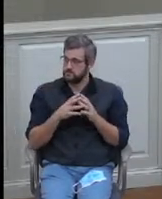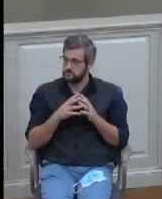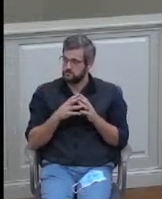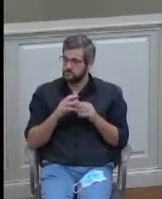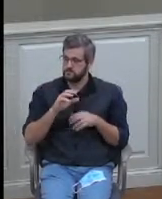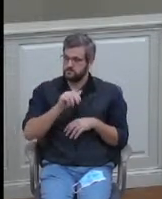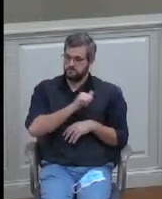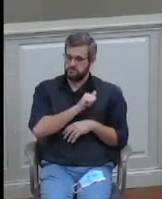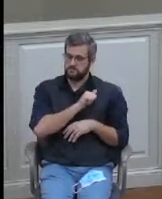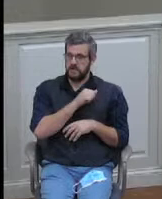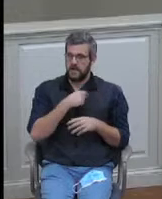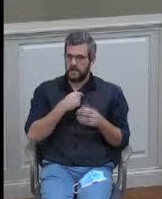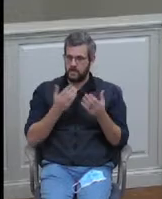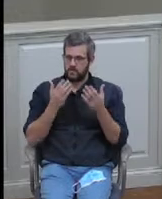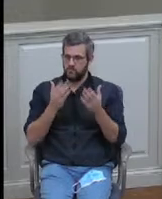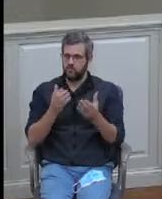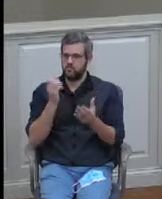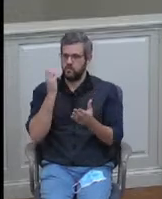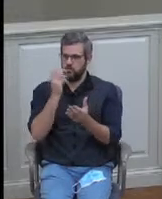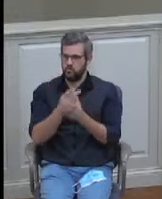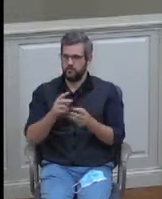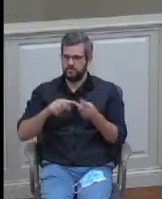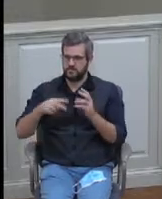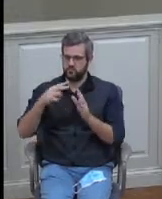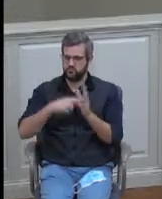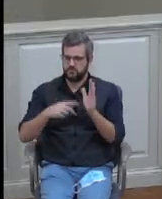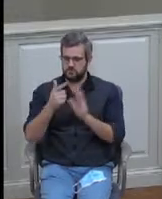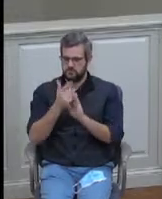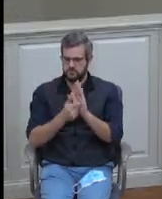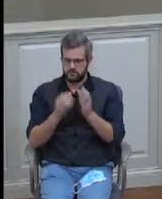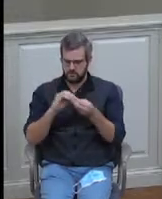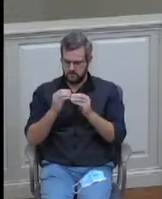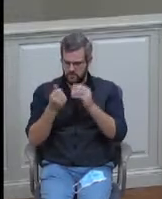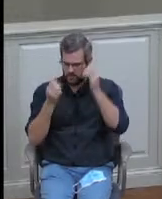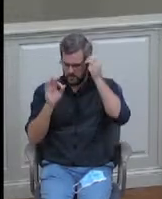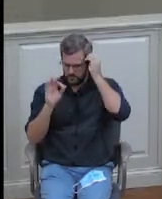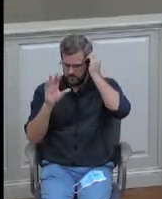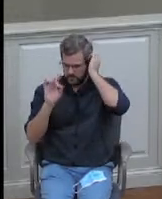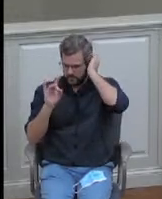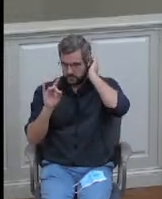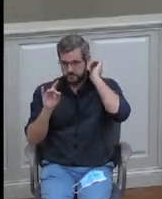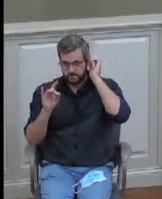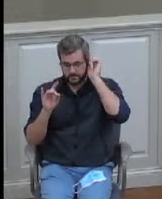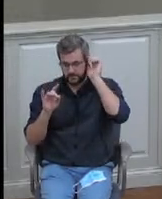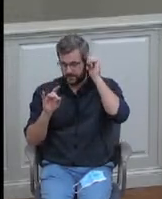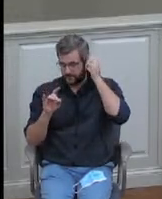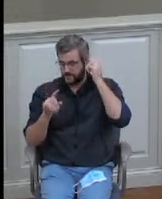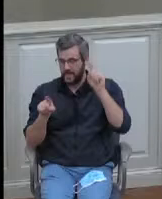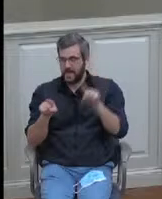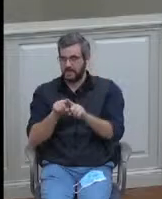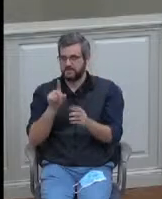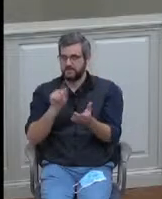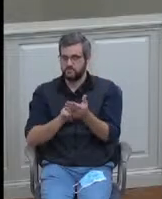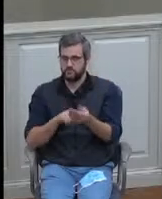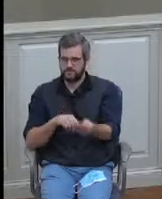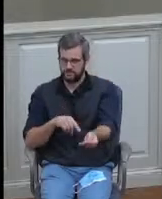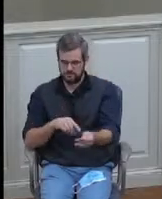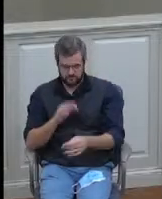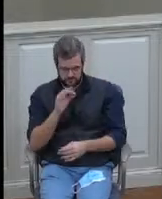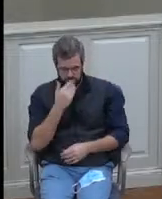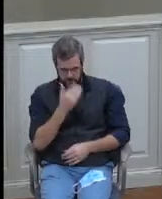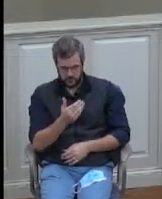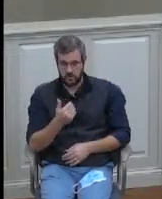I'll move to approve the second reading of ordinance number 1958 as presented. Thank you, Commissioner Atkins. Is there a